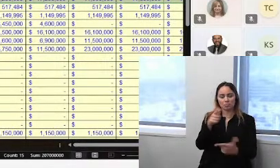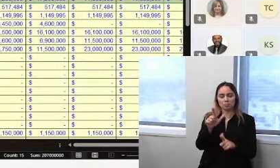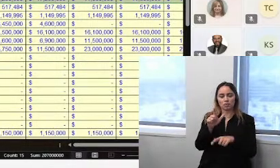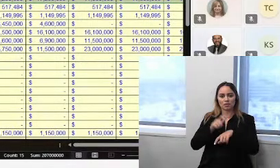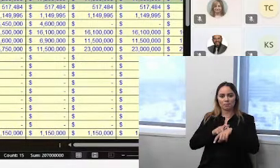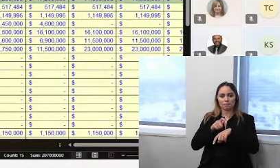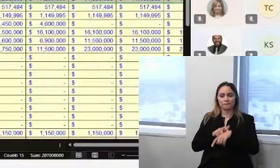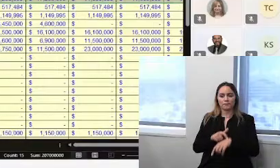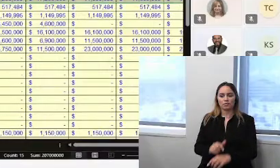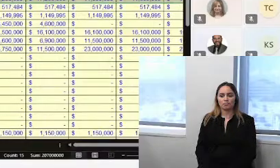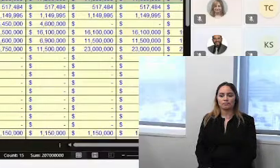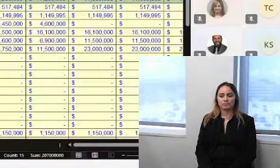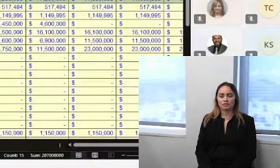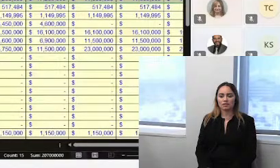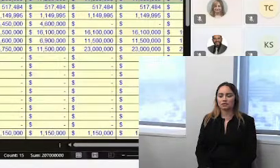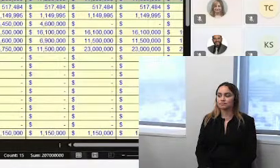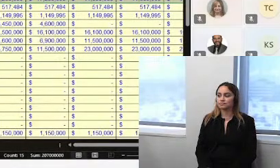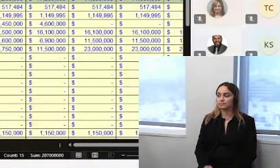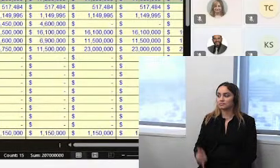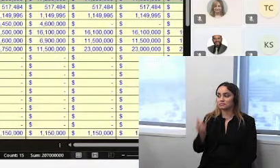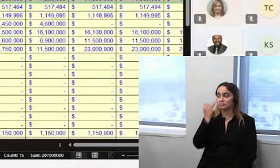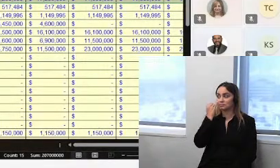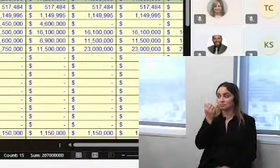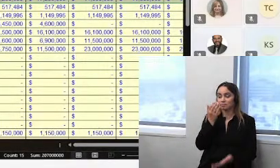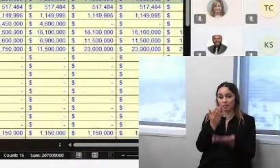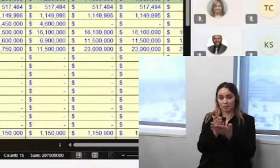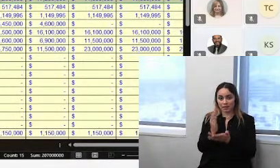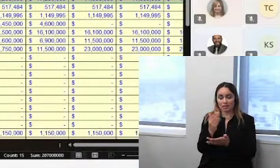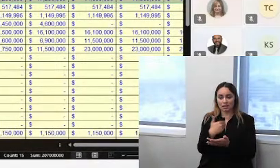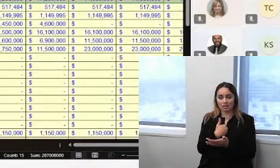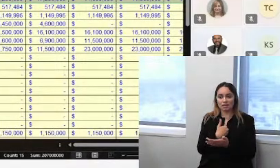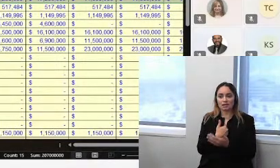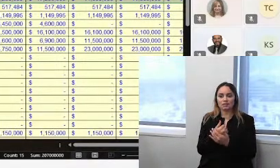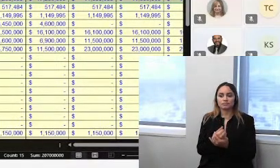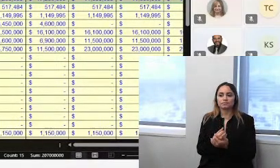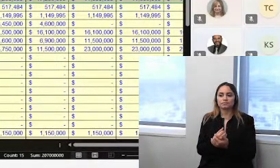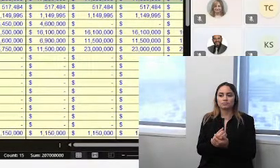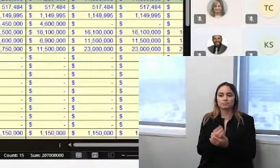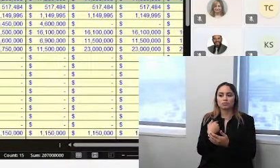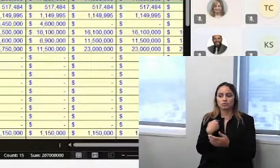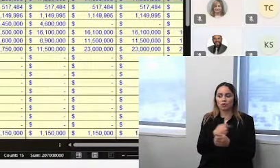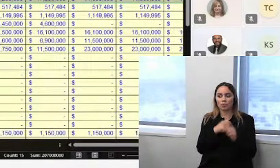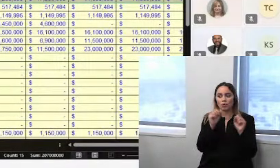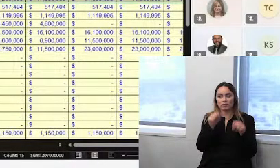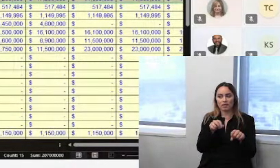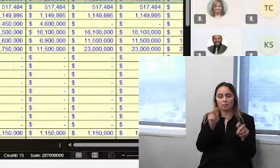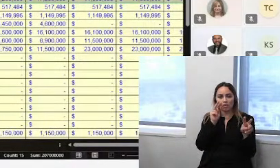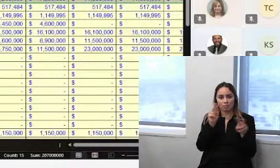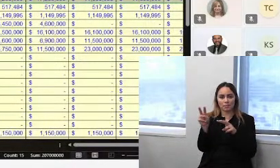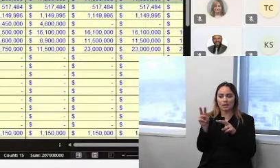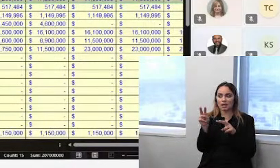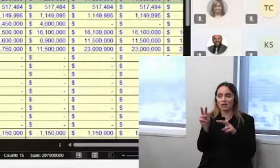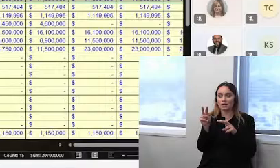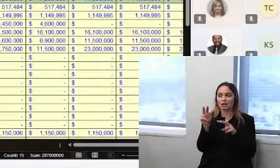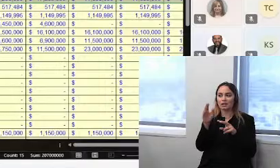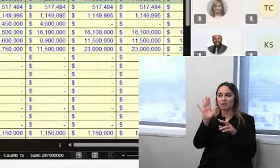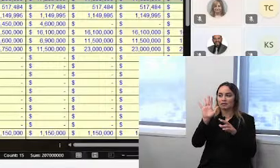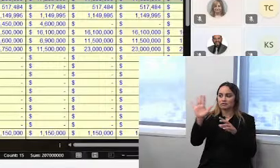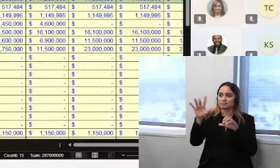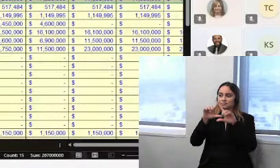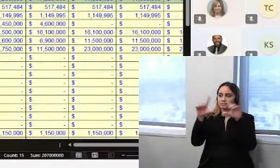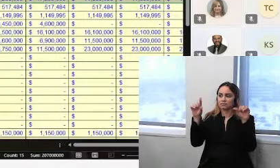what, if I may, just for my interest of time, Uh-huh. we can look at what is on the screen right now and we can answer that part while we get the other exhibit. Is that